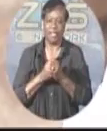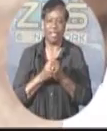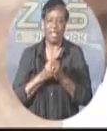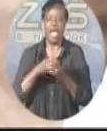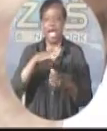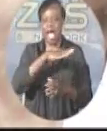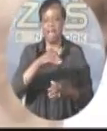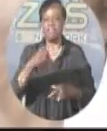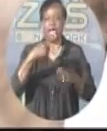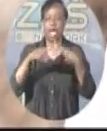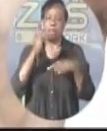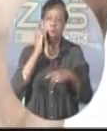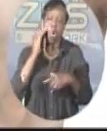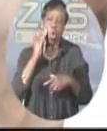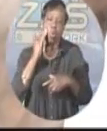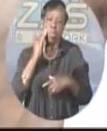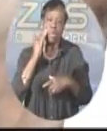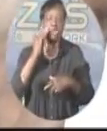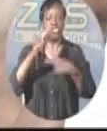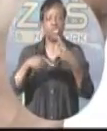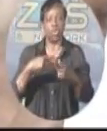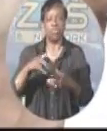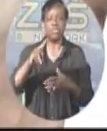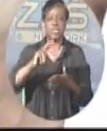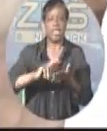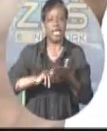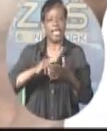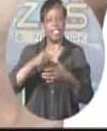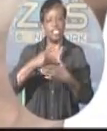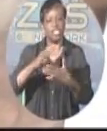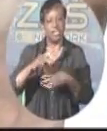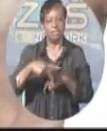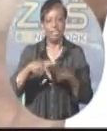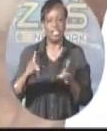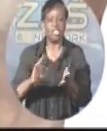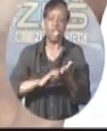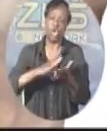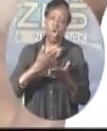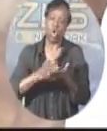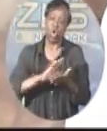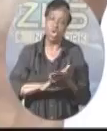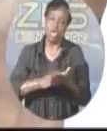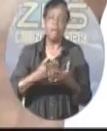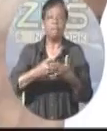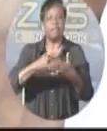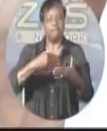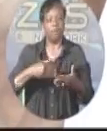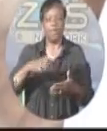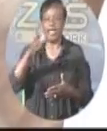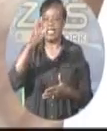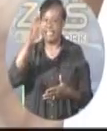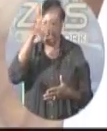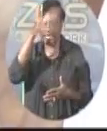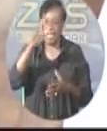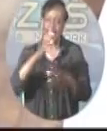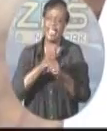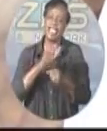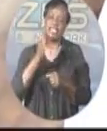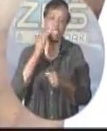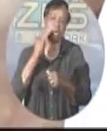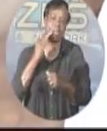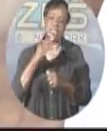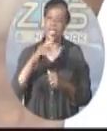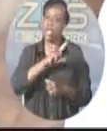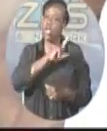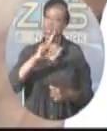come home to go to the kitchen and cook before Daddy reached there. I said, Lord, I wonder if I can see my mommy